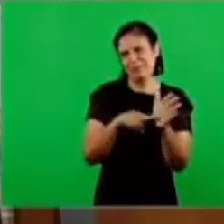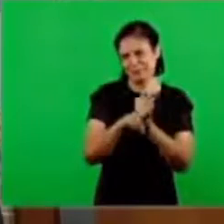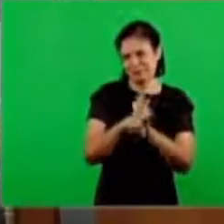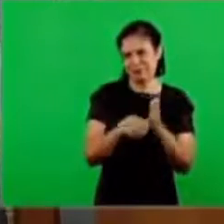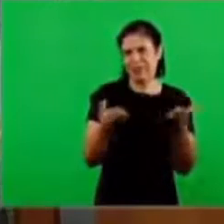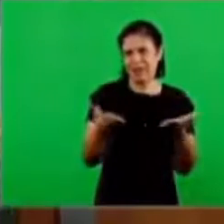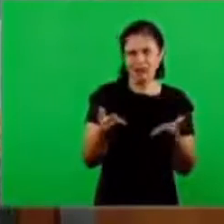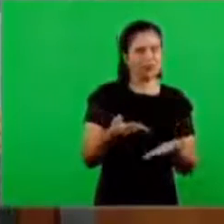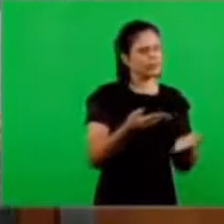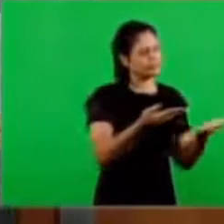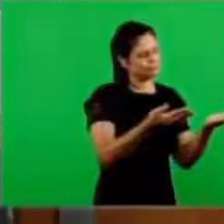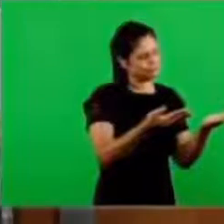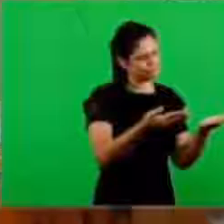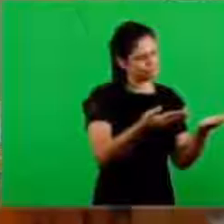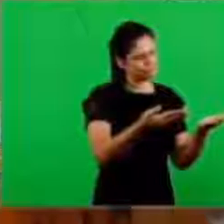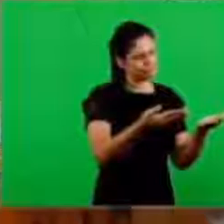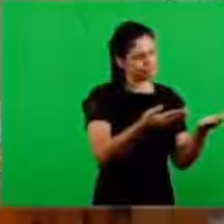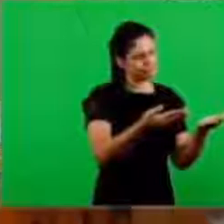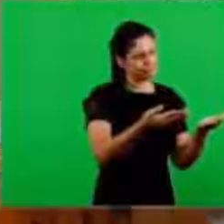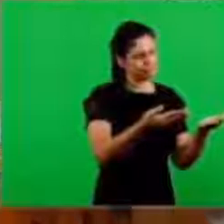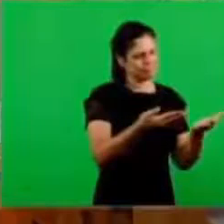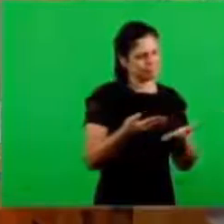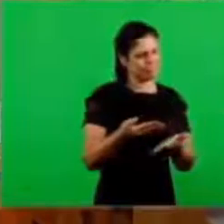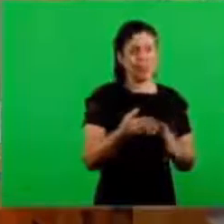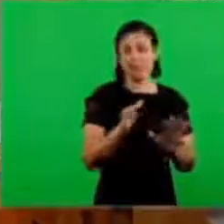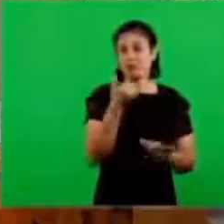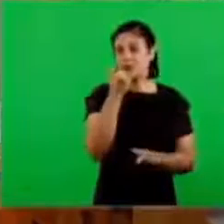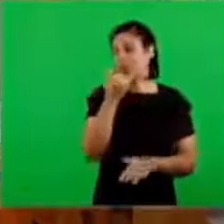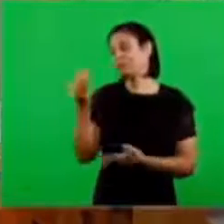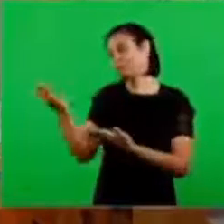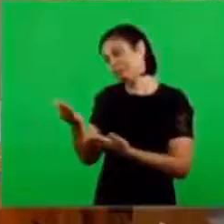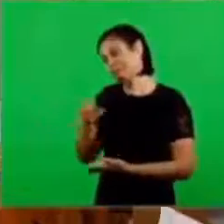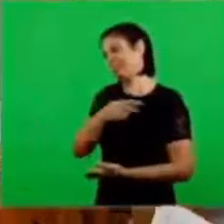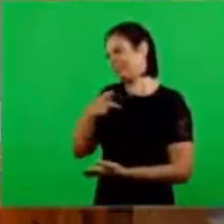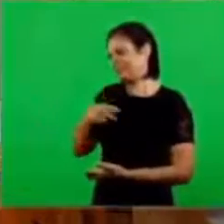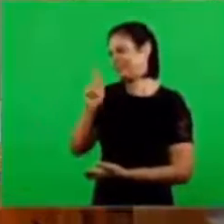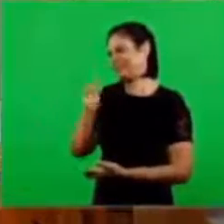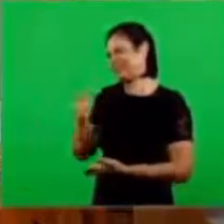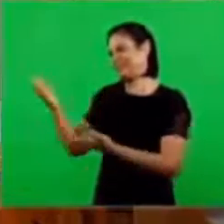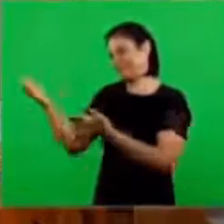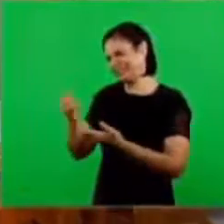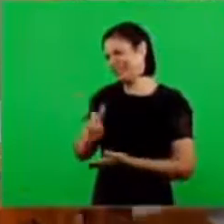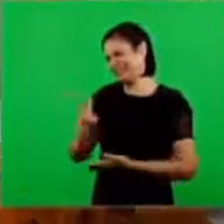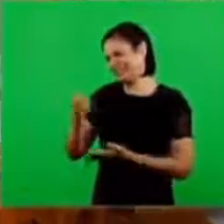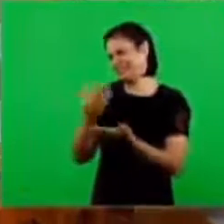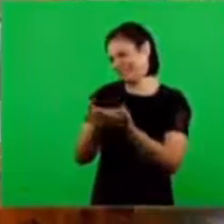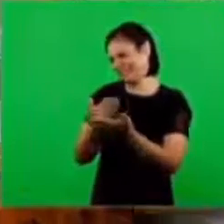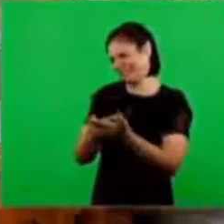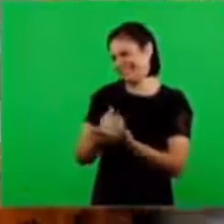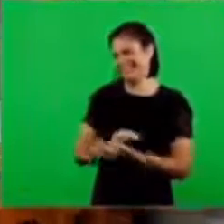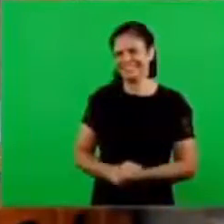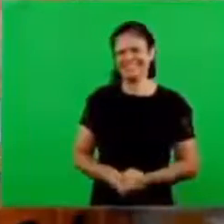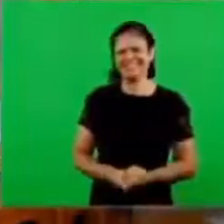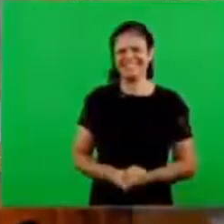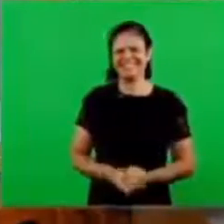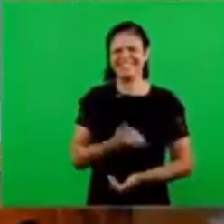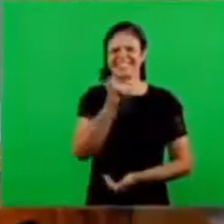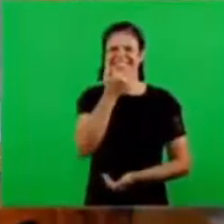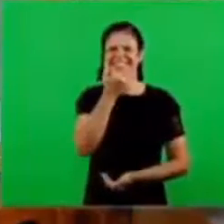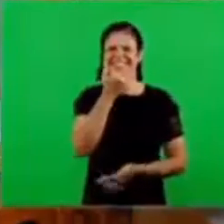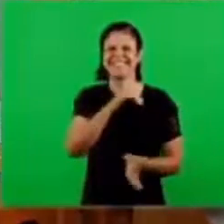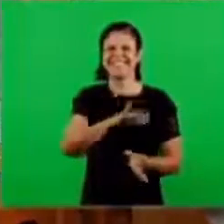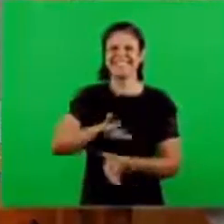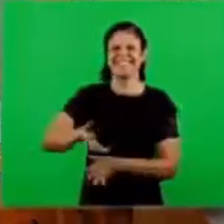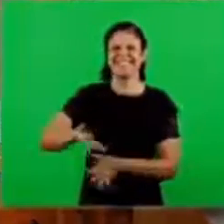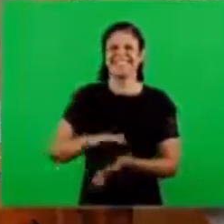all the questions here are over. So now I'm going to hand the word to Pastor Judge so he can